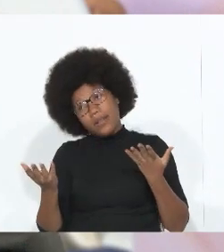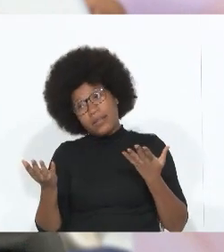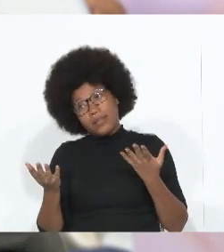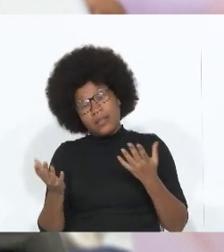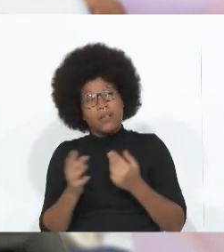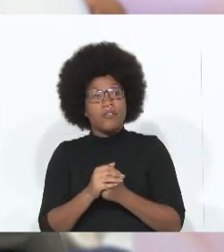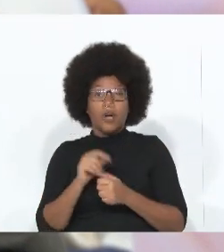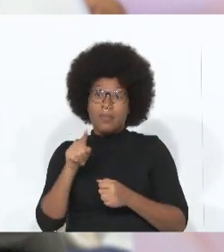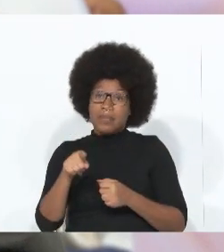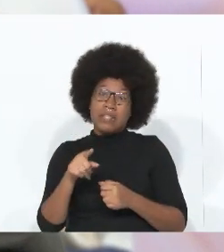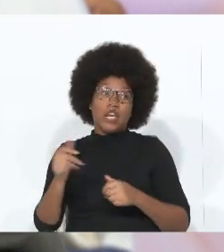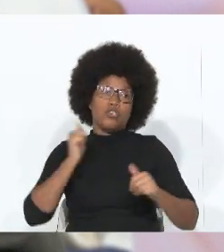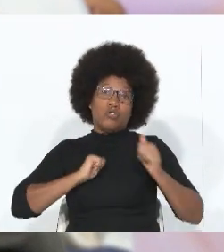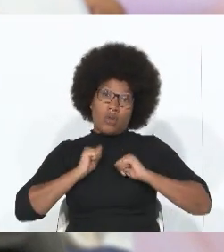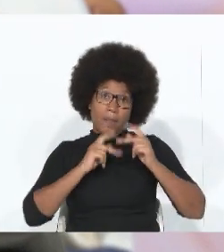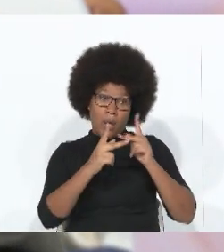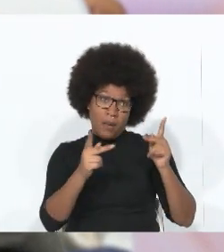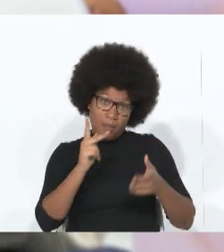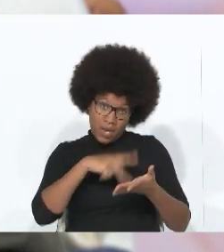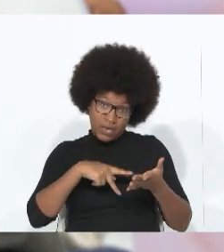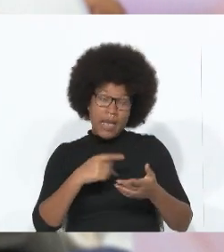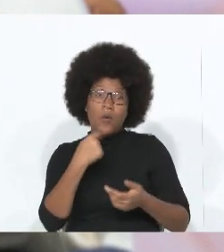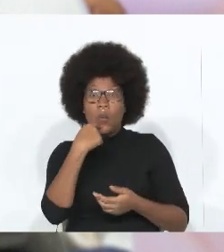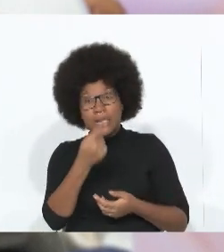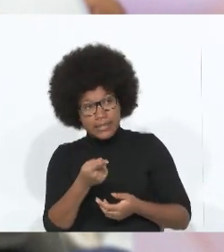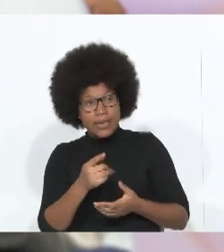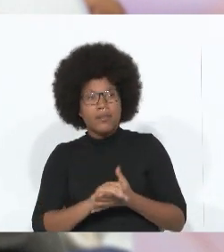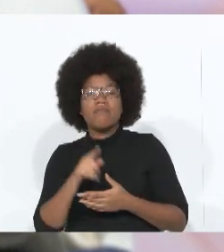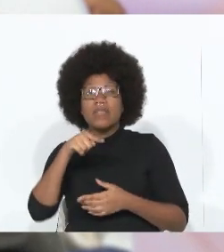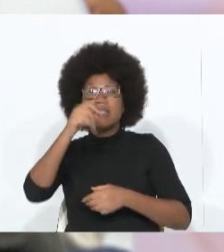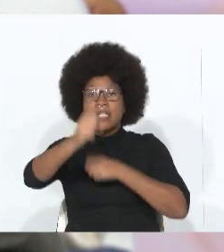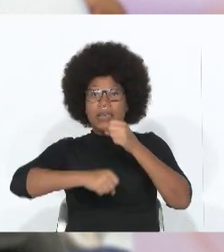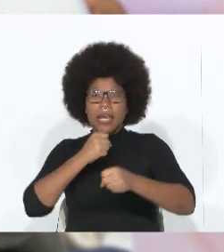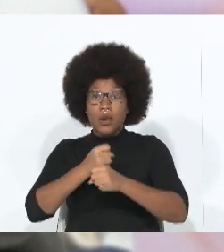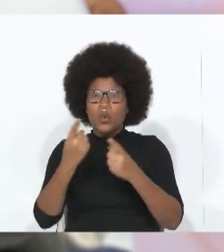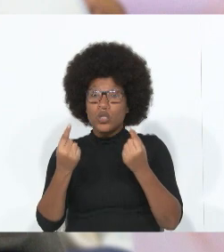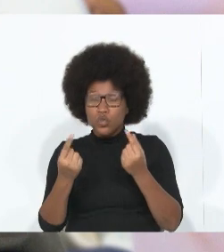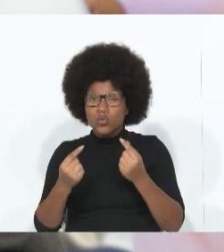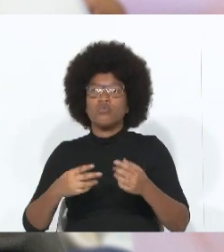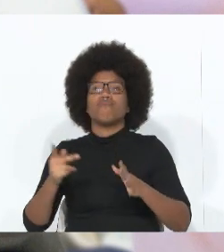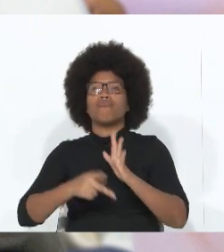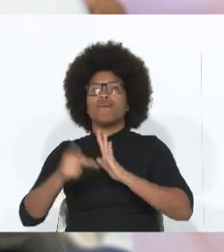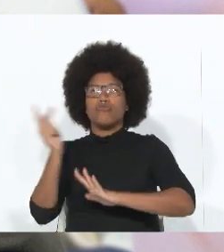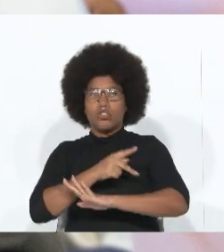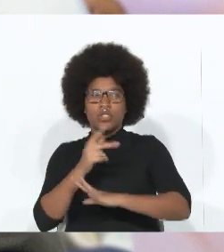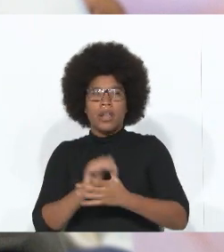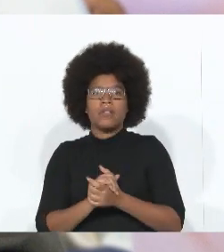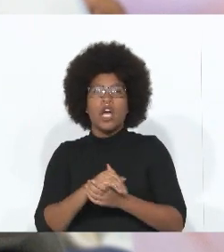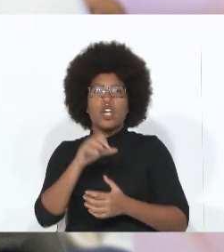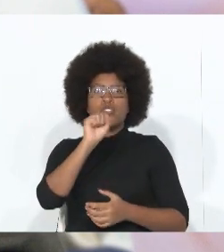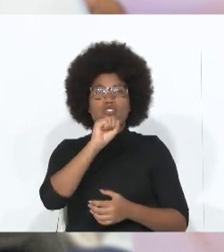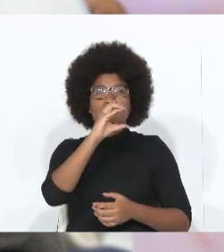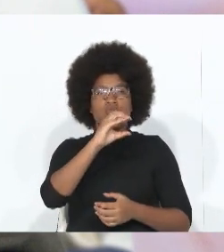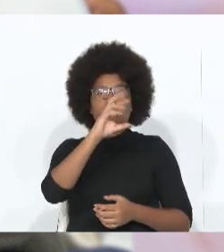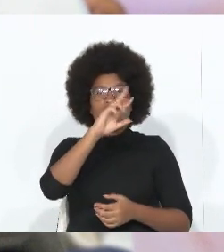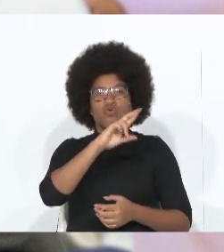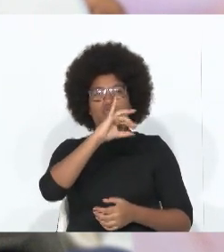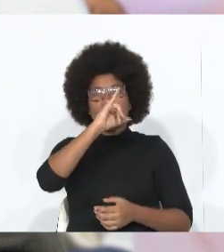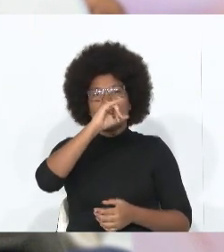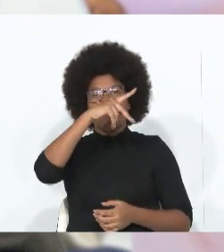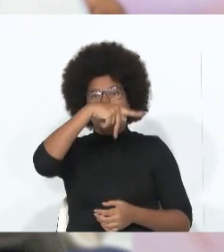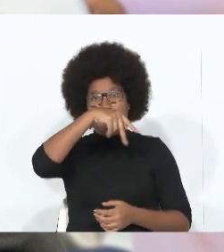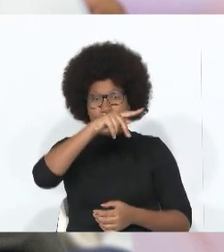the theater side of it, what I will say, this year we did a capacity development program, script to screen, and we